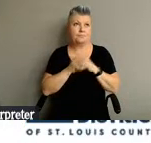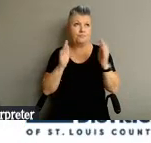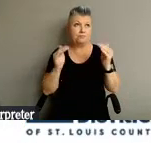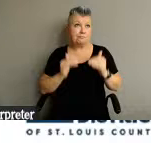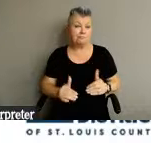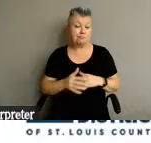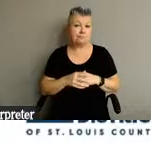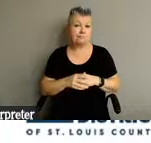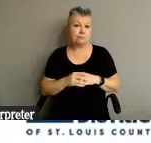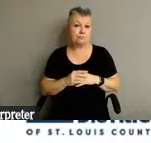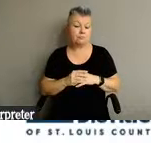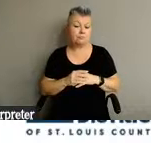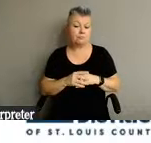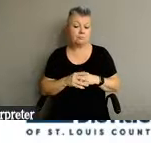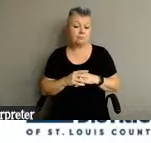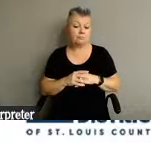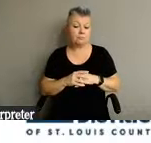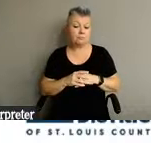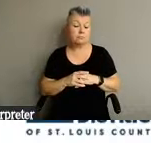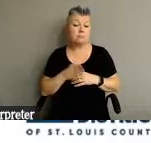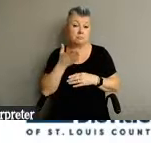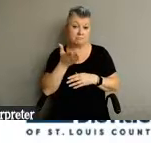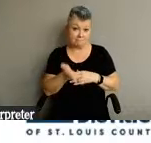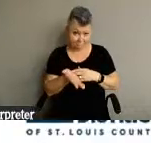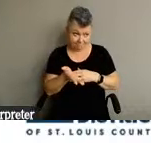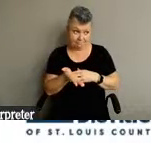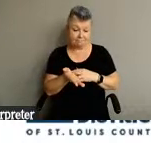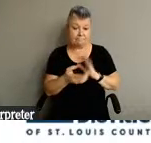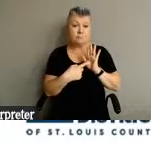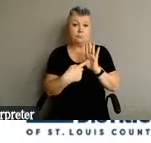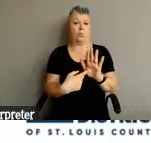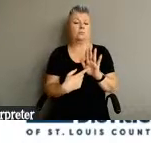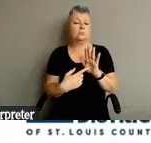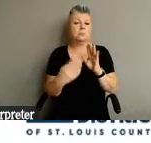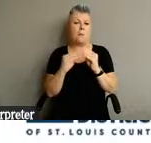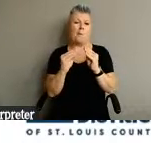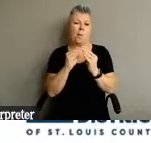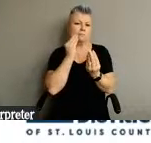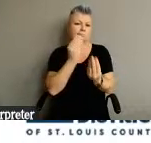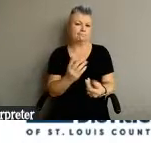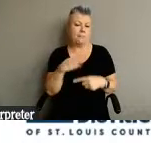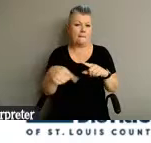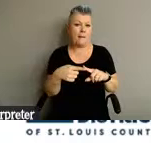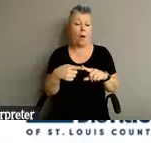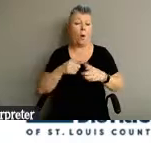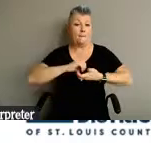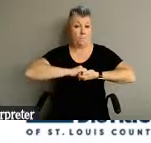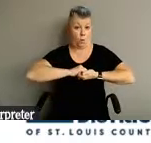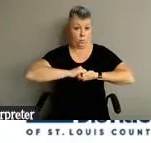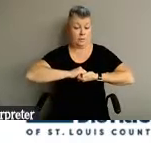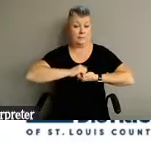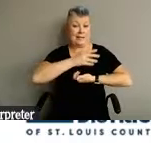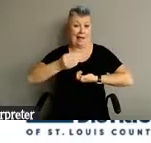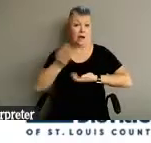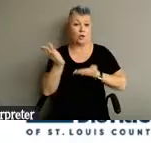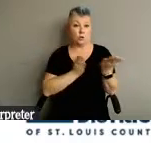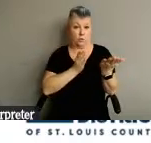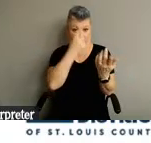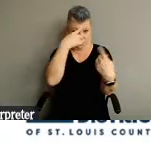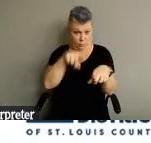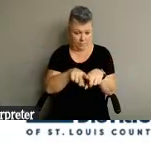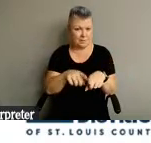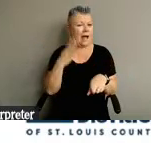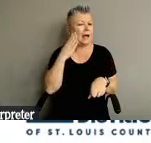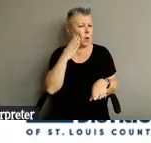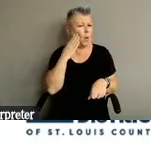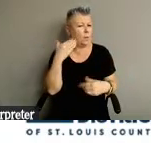Next slide. This slide here provides you with a little bit more information about our partnerships and service agreements. I know that we've received